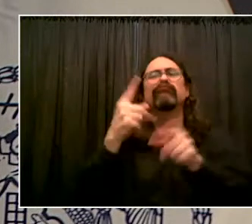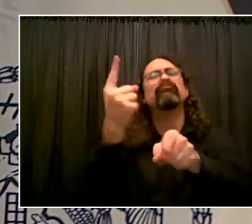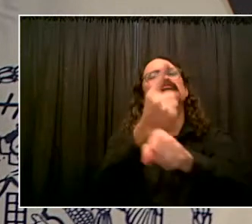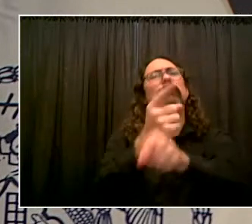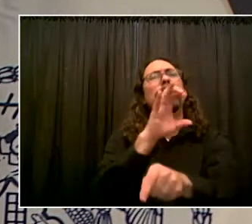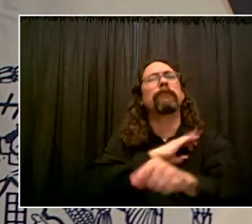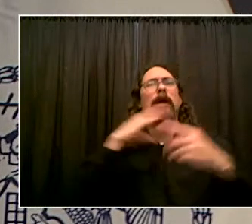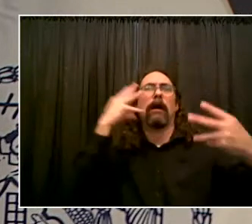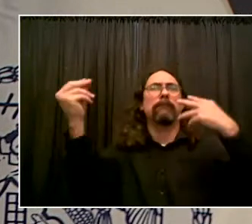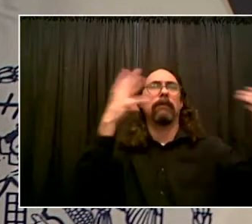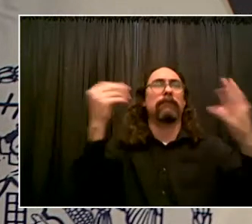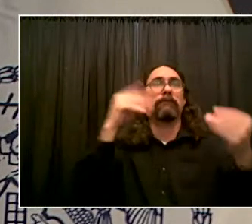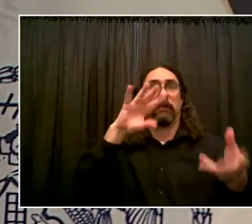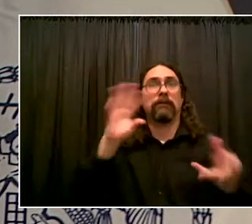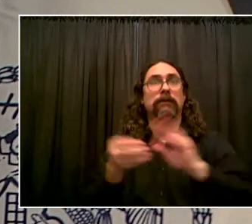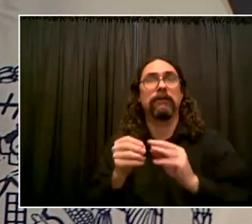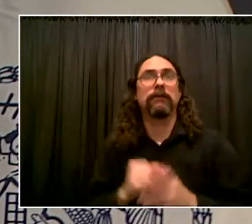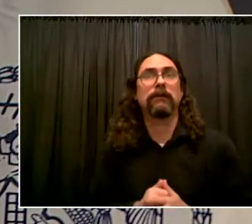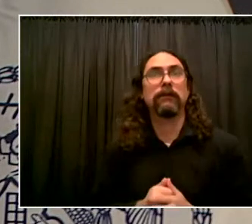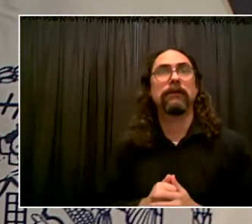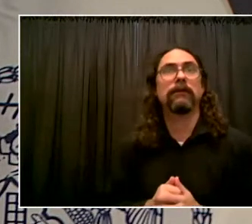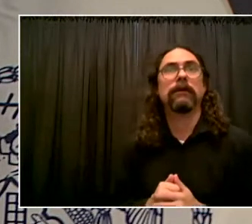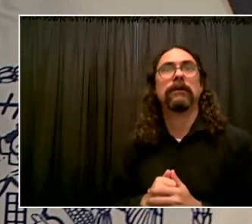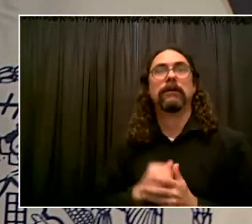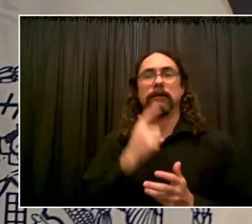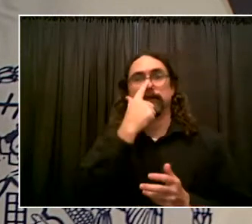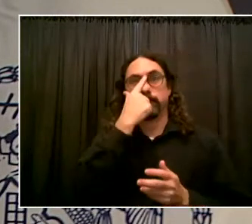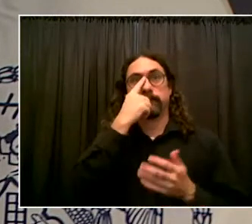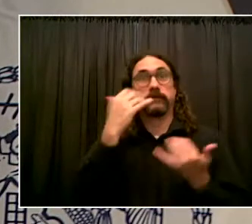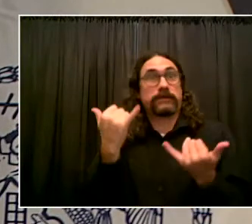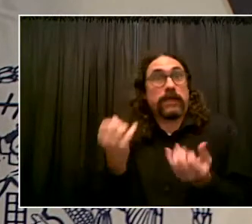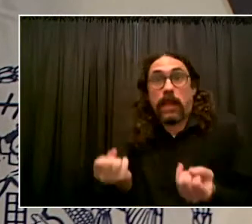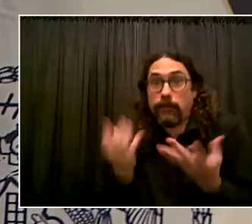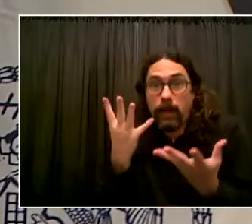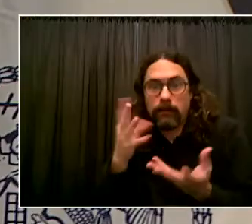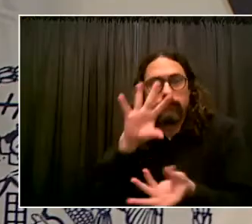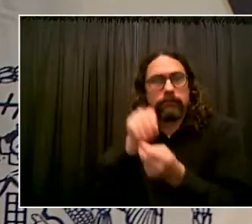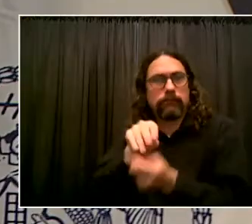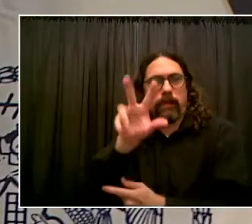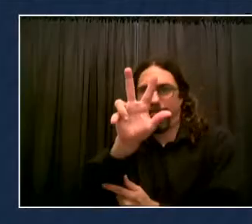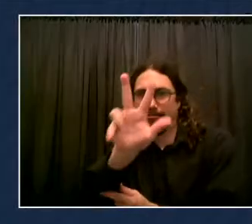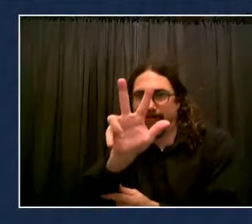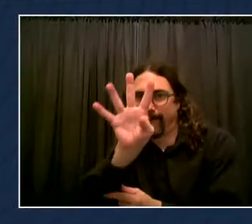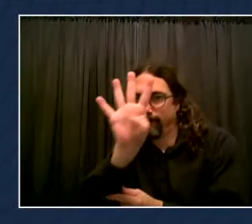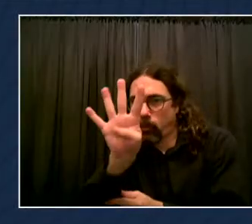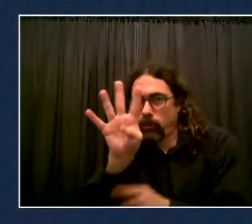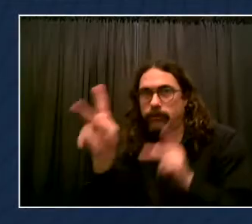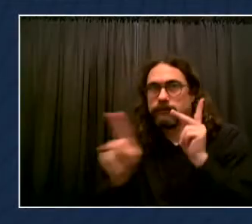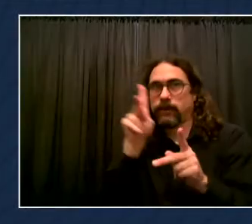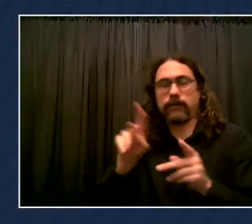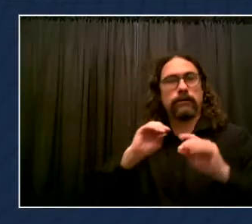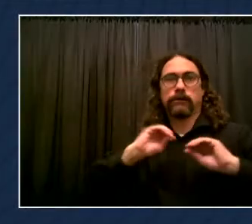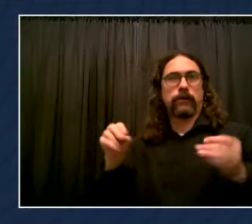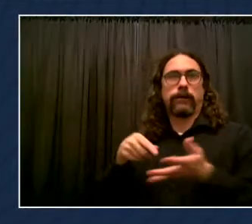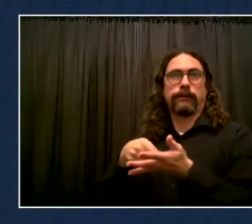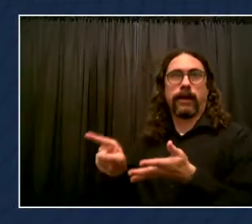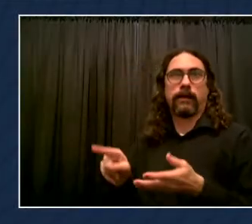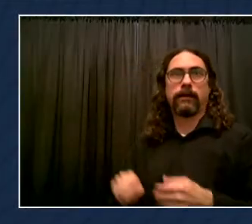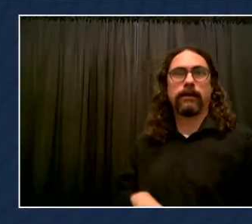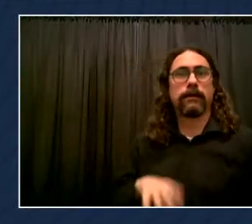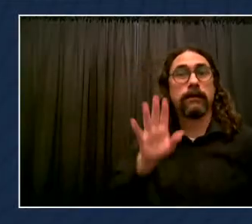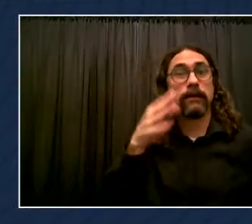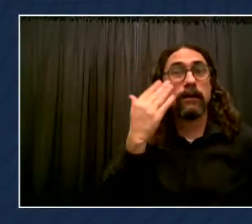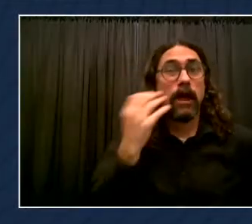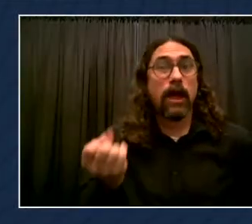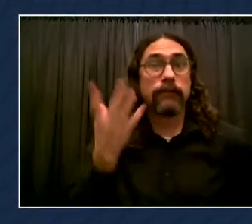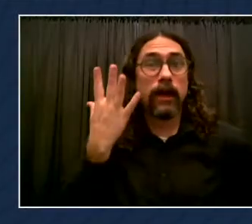morning. I would remind people that's 34 out of roughly 35,000 workforce. On